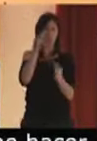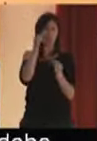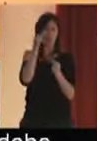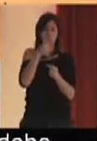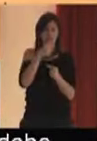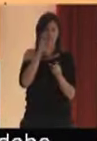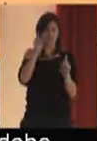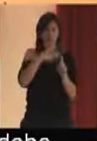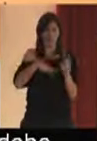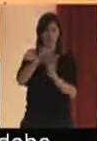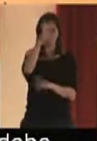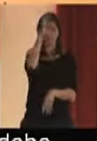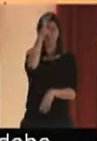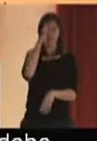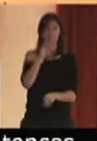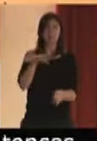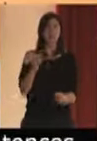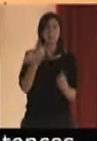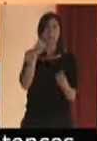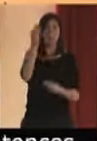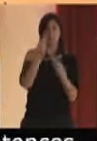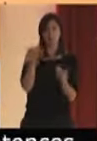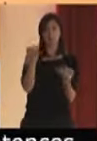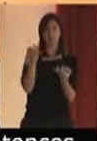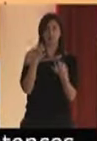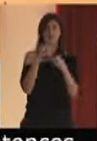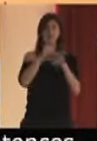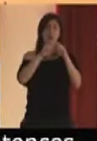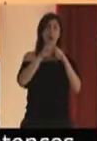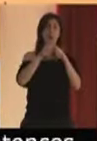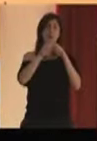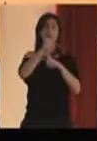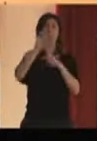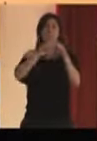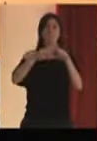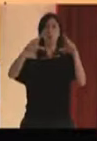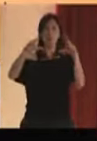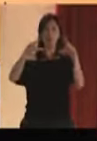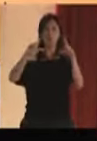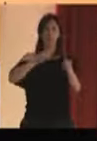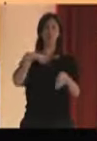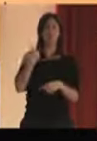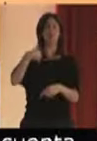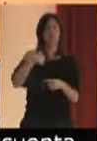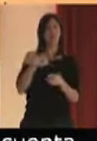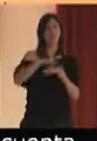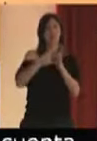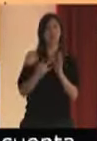to put it all into big fonts. So when we show them this, they realize that this is a